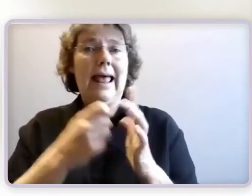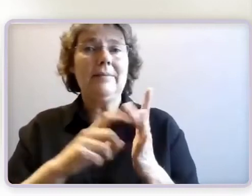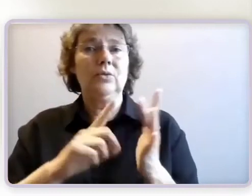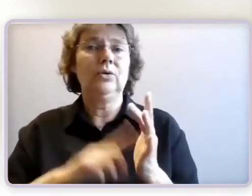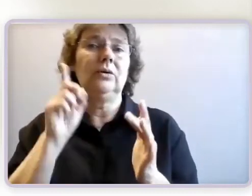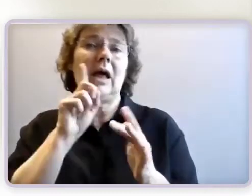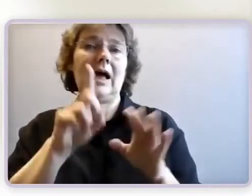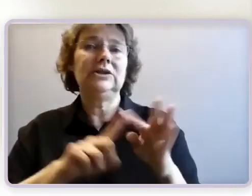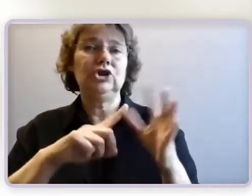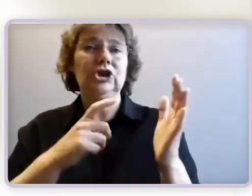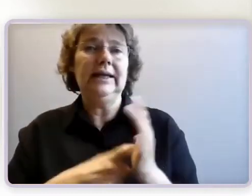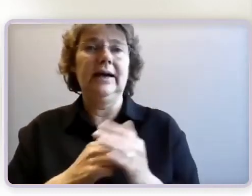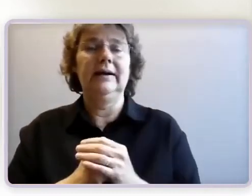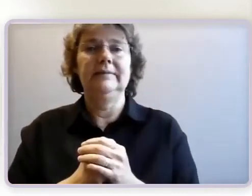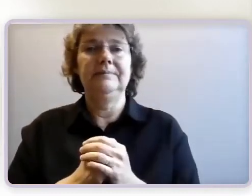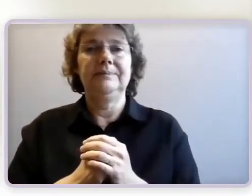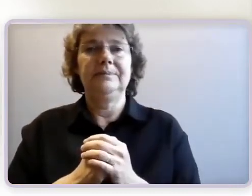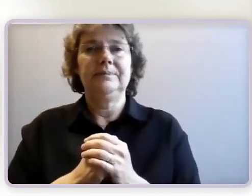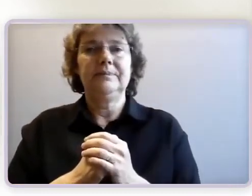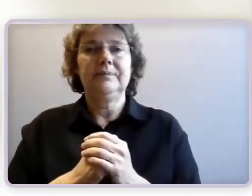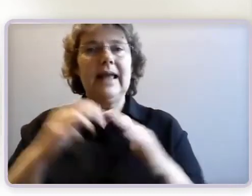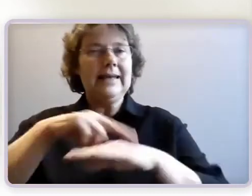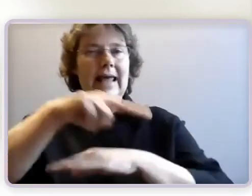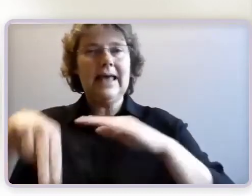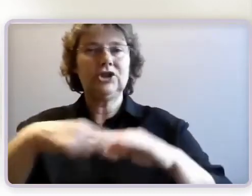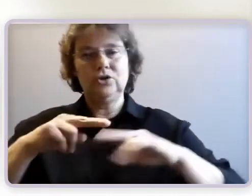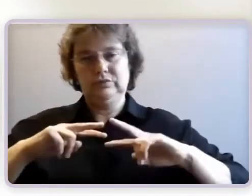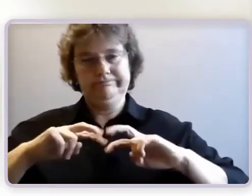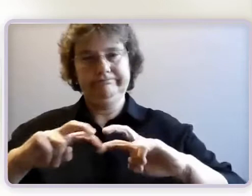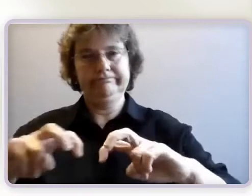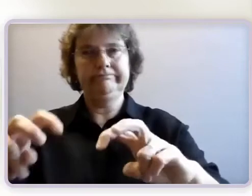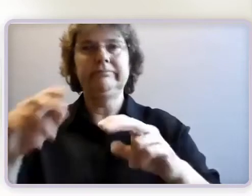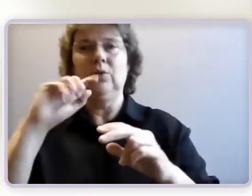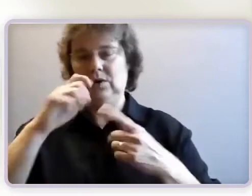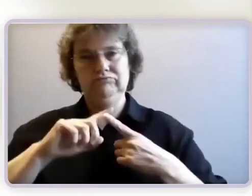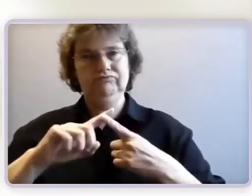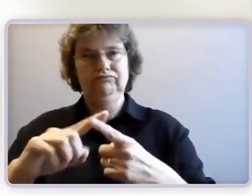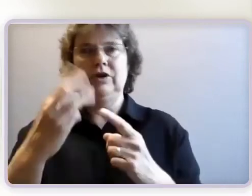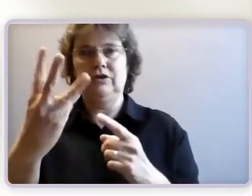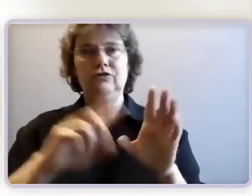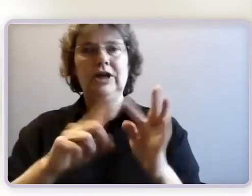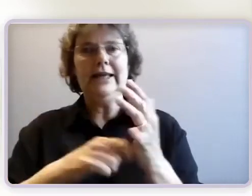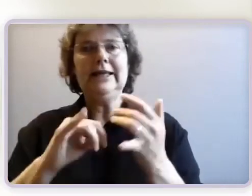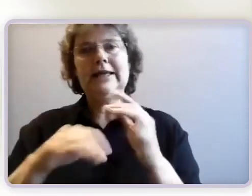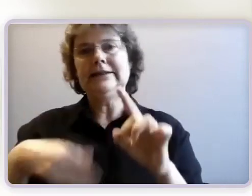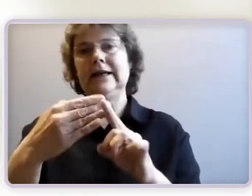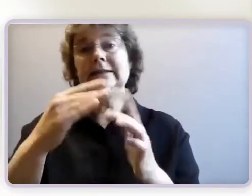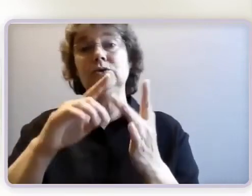This is a national investigation that will continue for 3 years until June 2022.